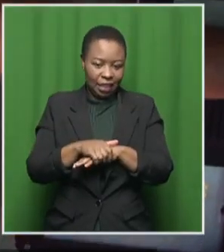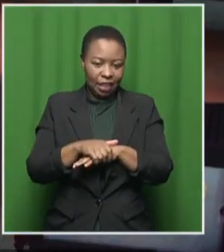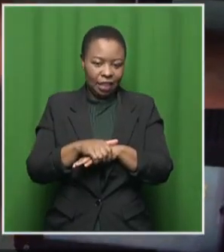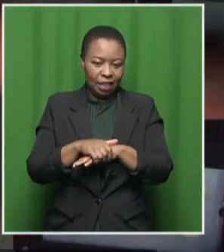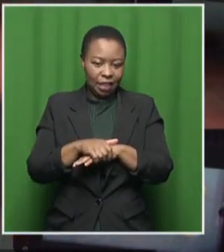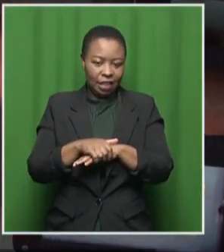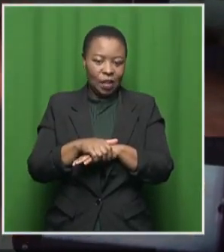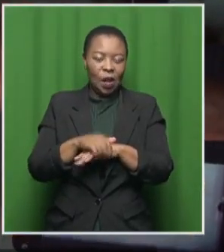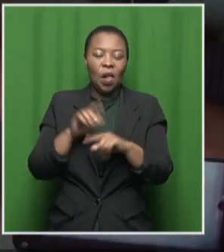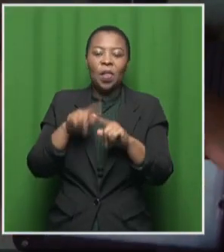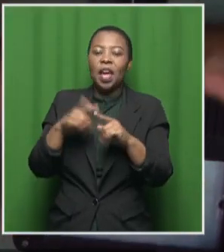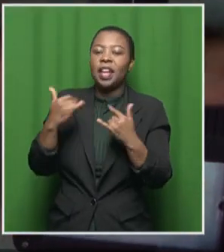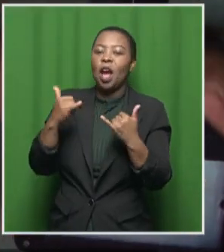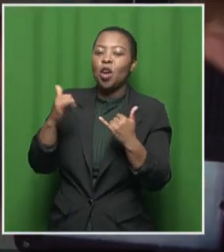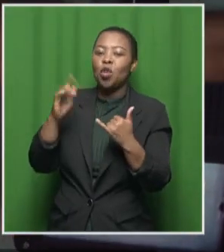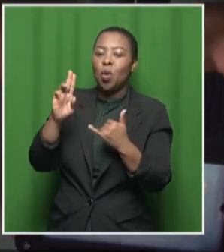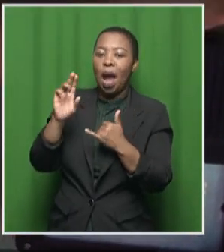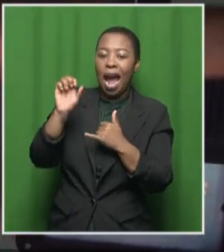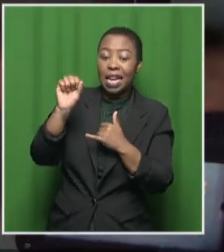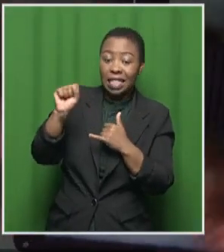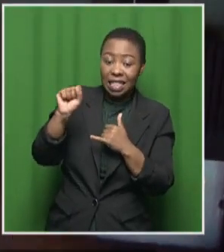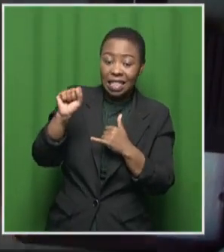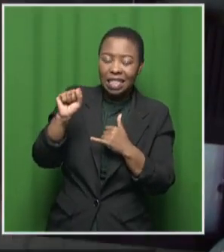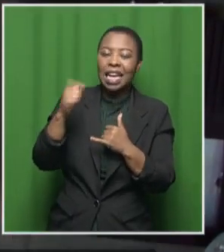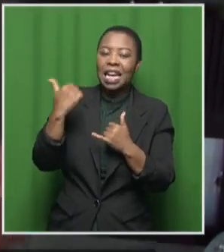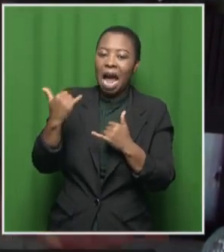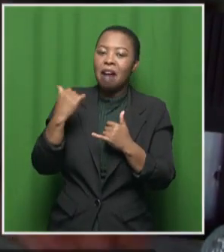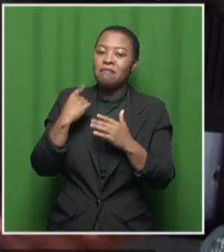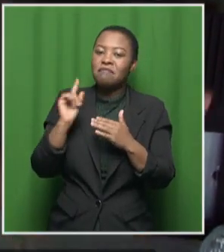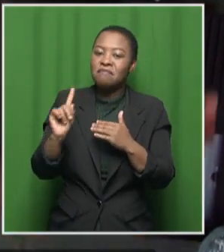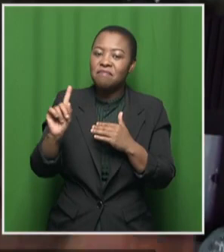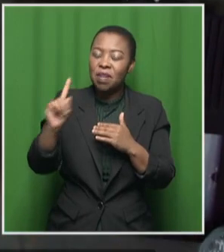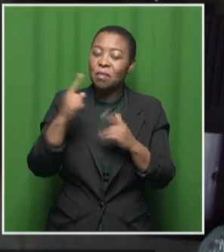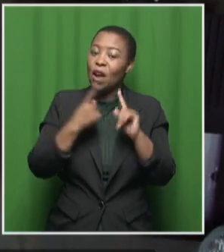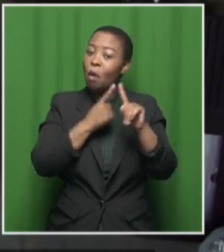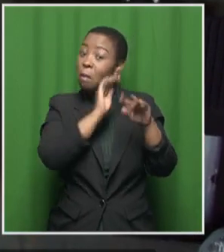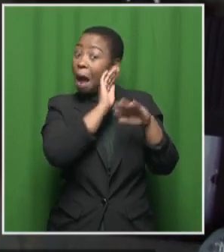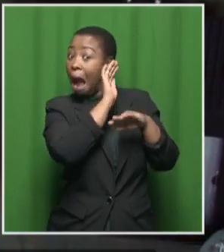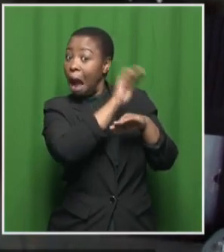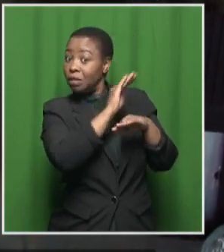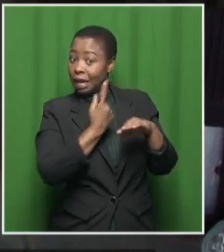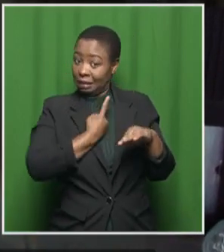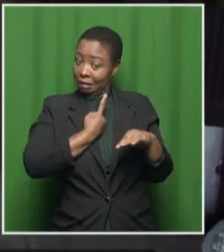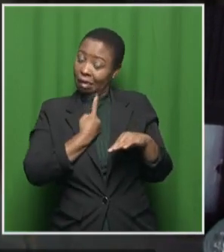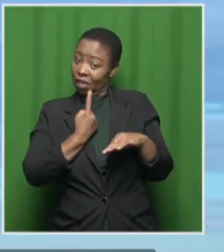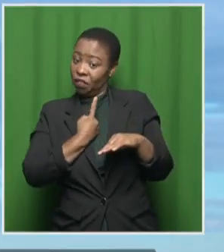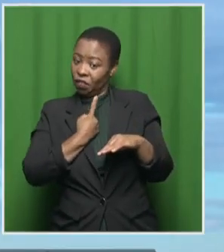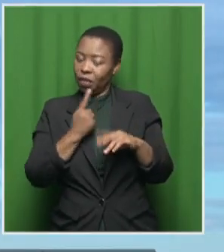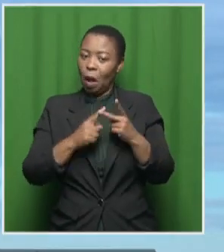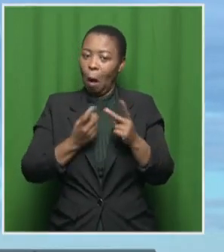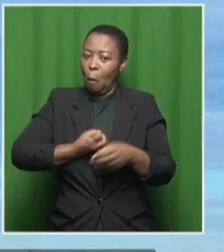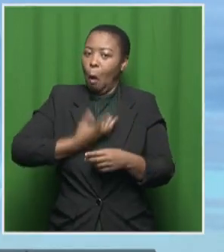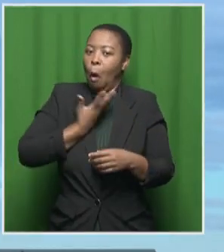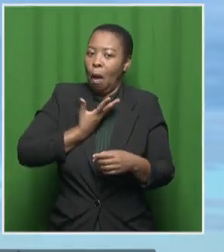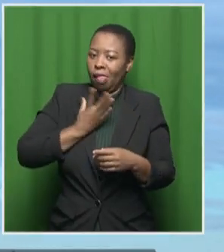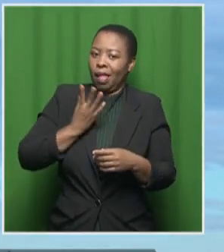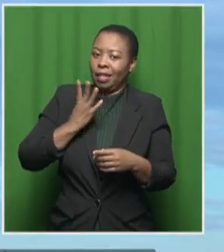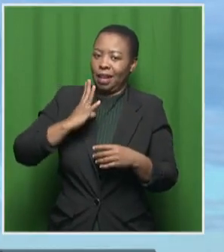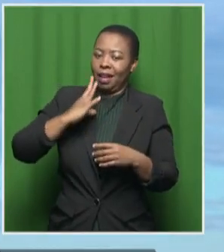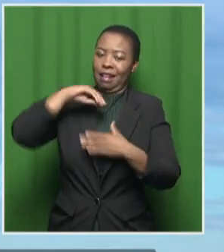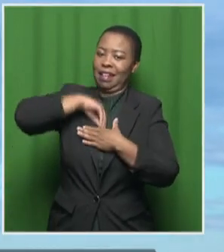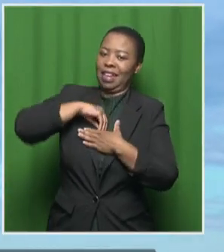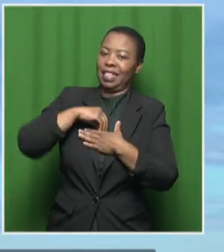and were processed right there. And I'm working, telling this story as an immigrant myself. I mean, the poetry isn't lost on me.